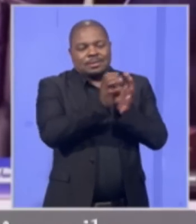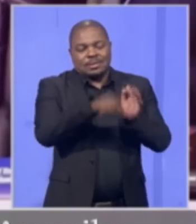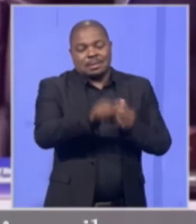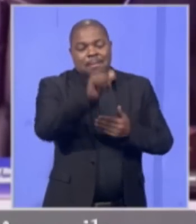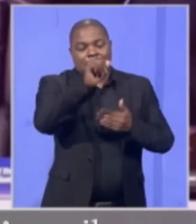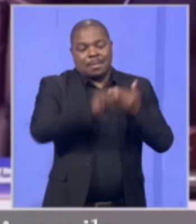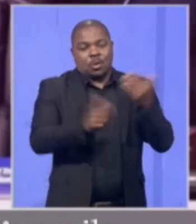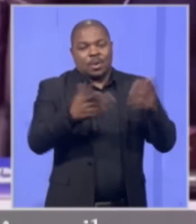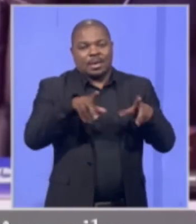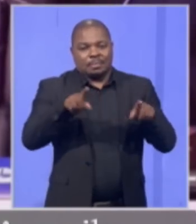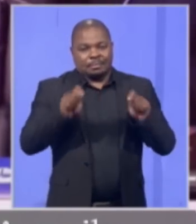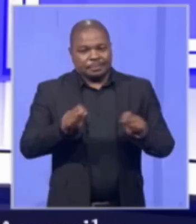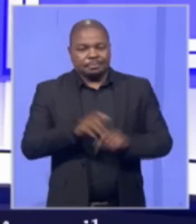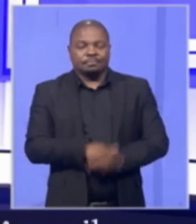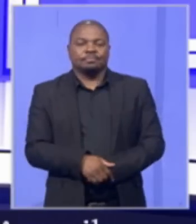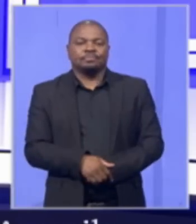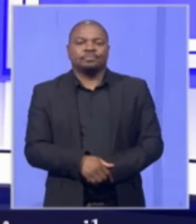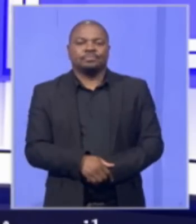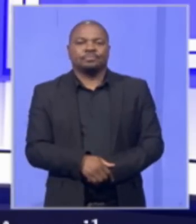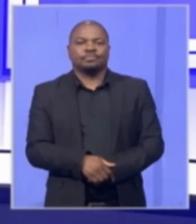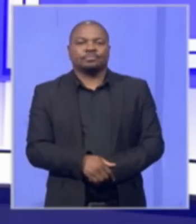kgweding eno.